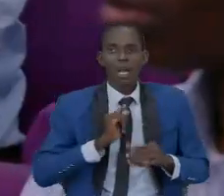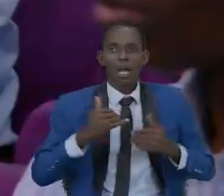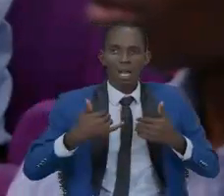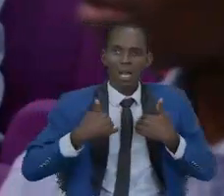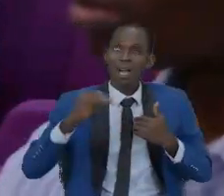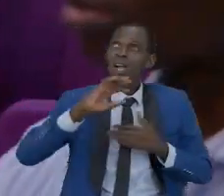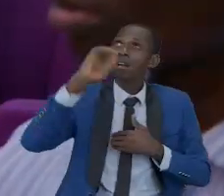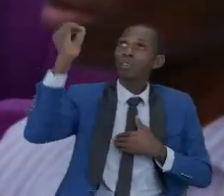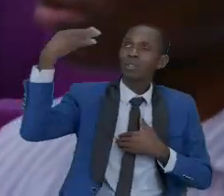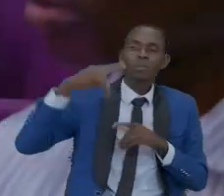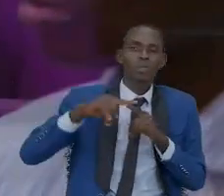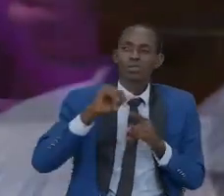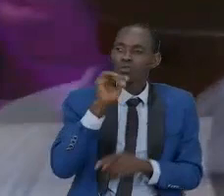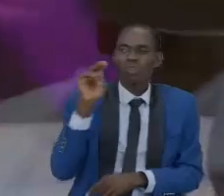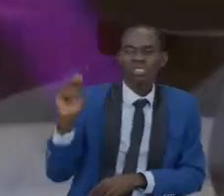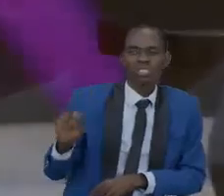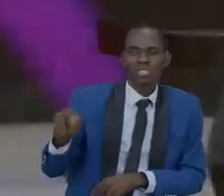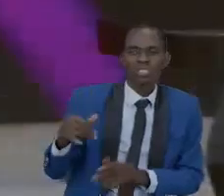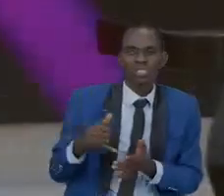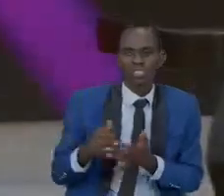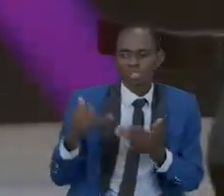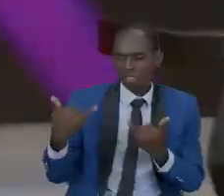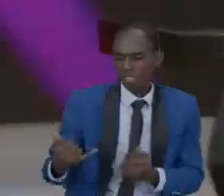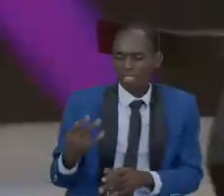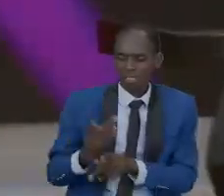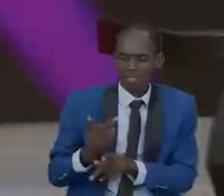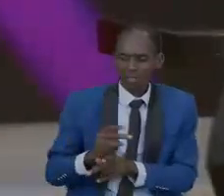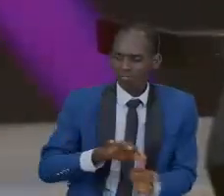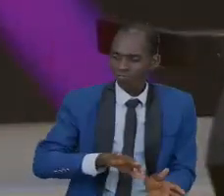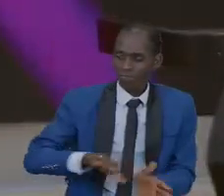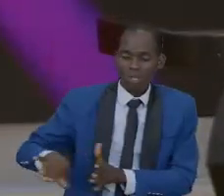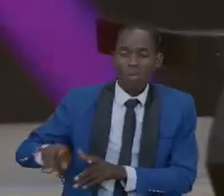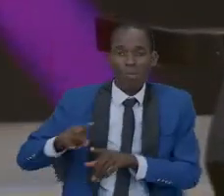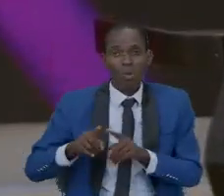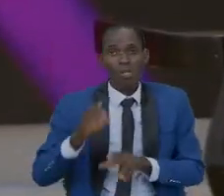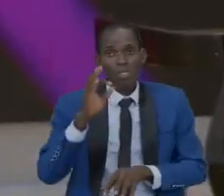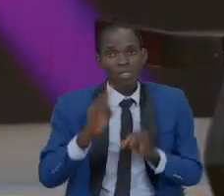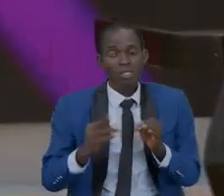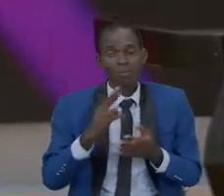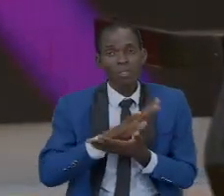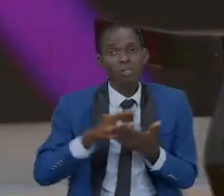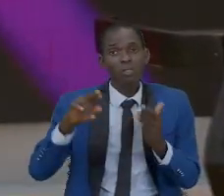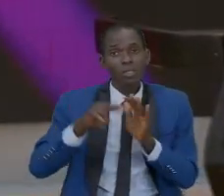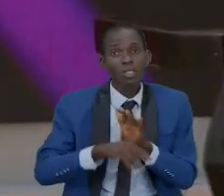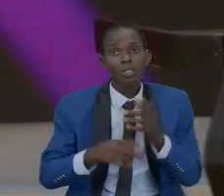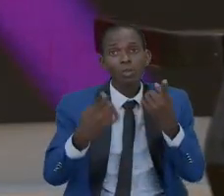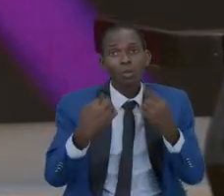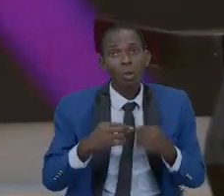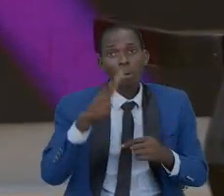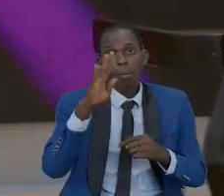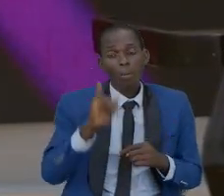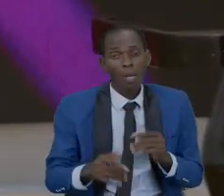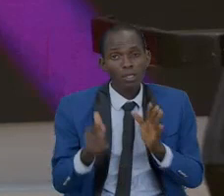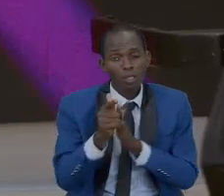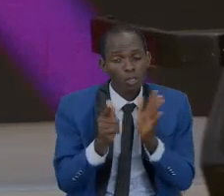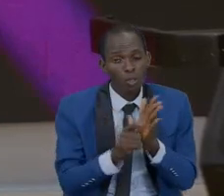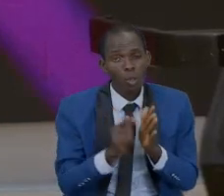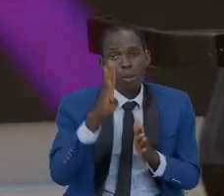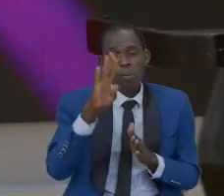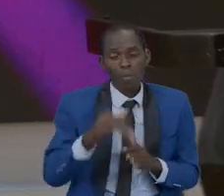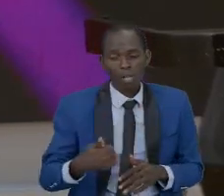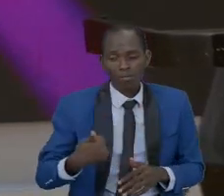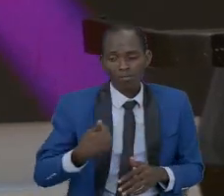to make use of that Grace for if righteousness come by the law by self-efforts